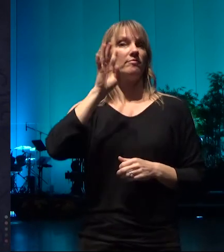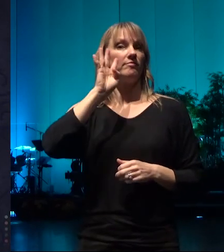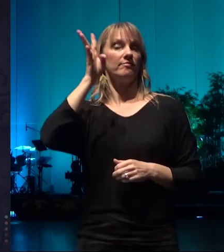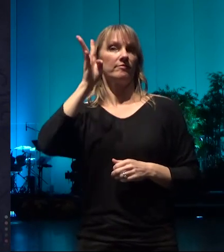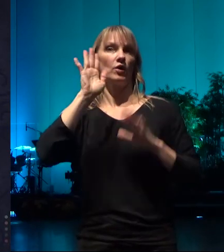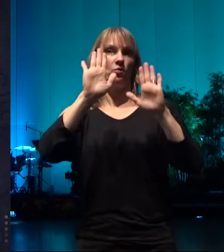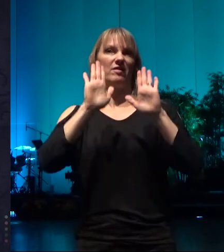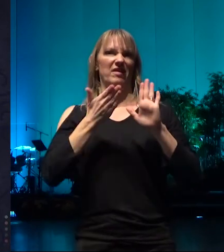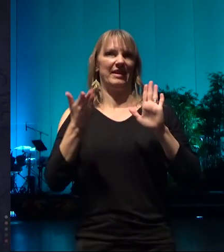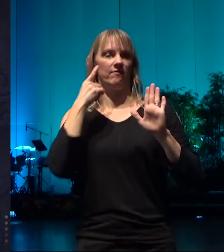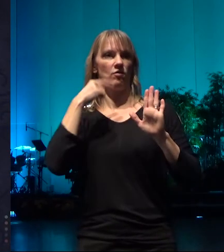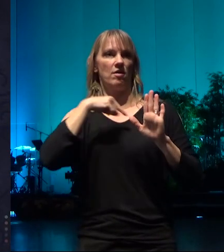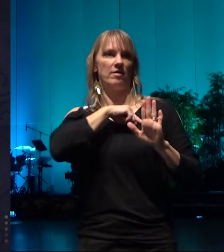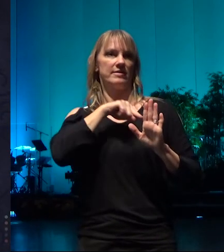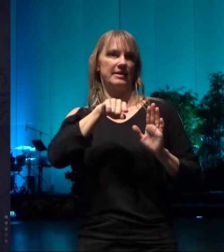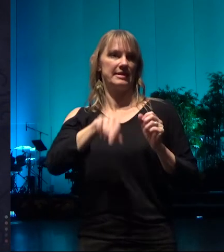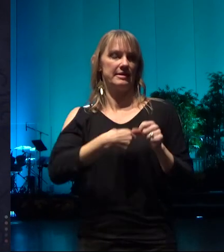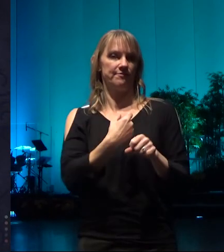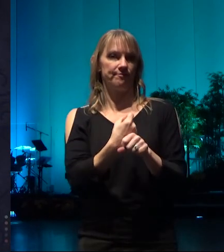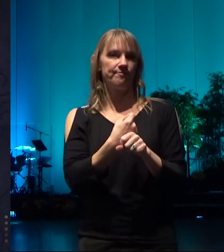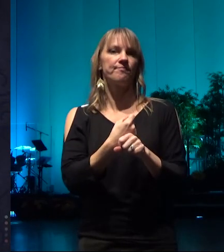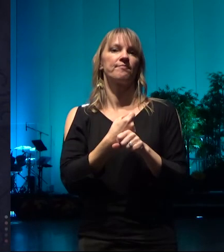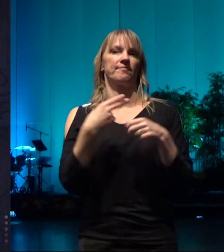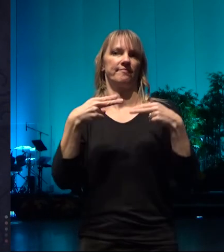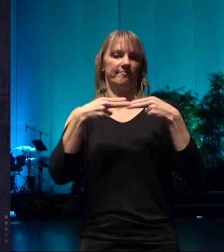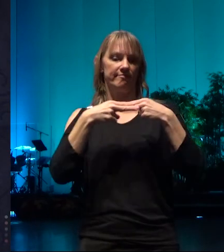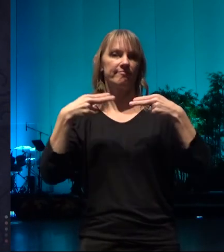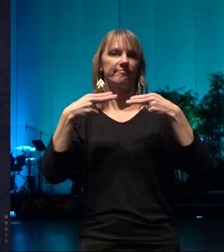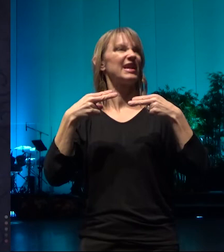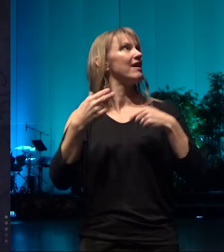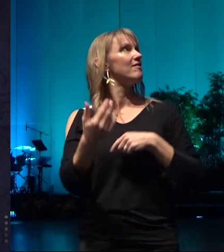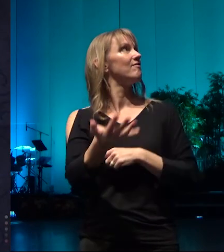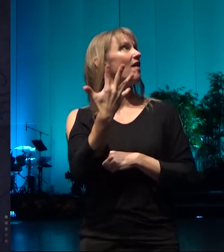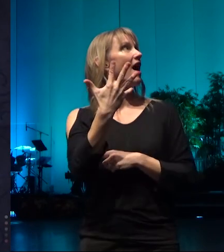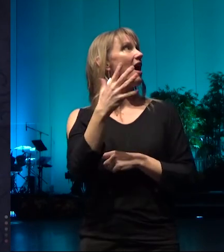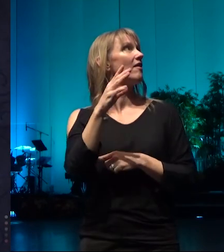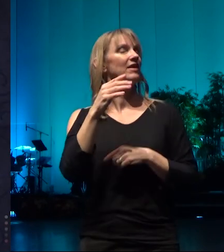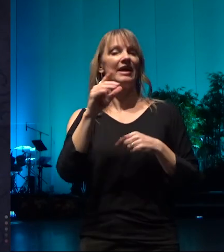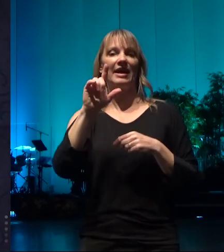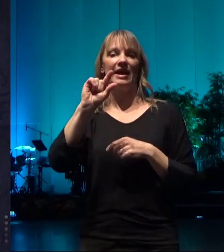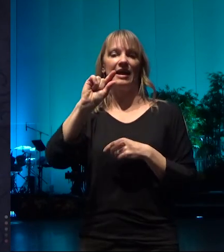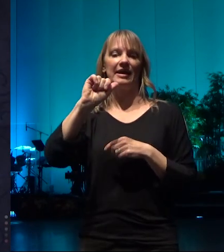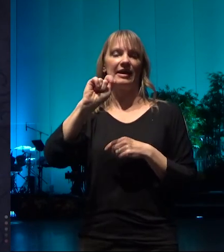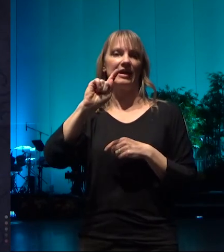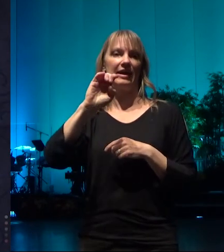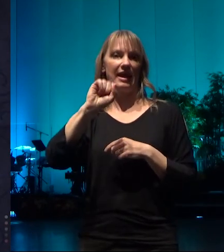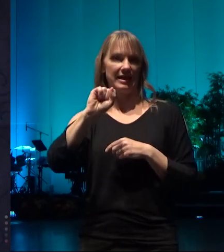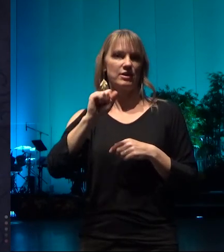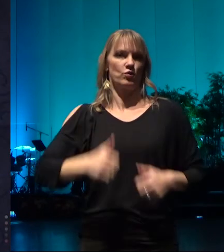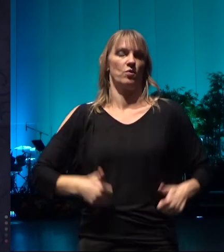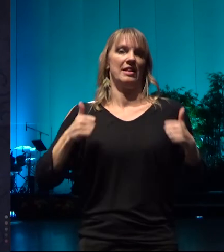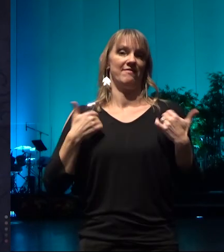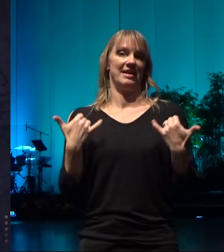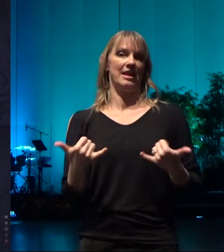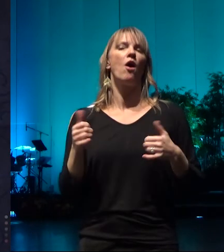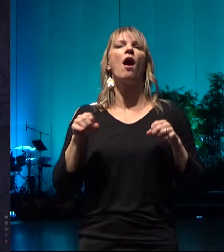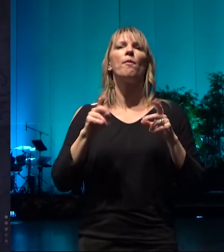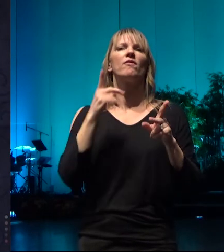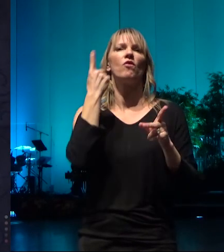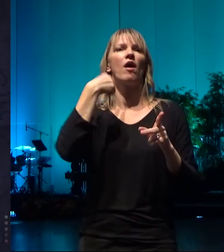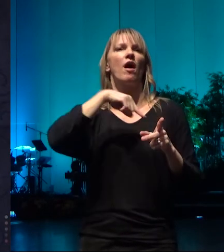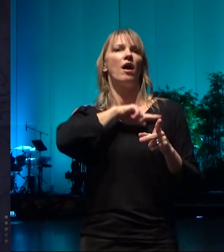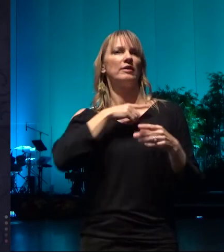They came up with a wonderful theme for us this year. The slide's there, five gates to living now, an opportunity for us